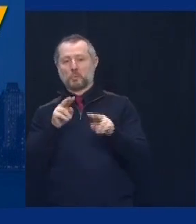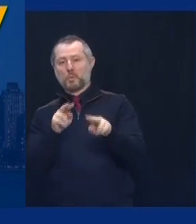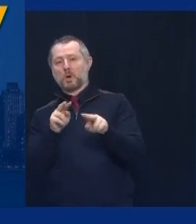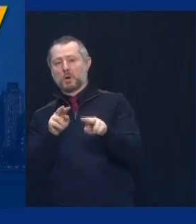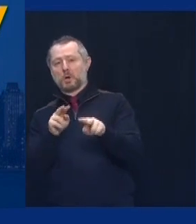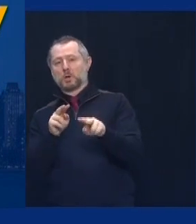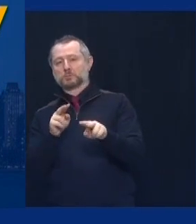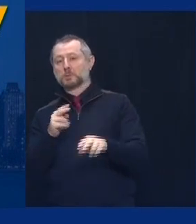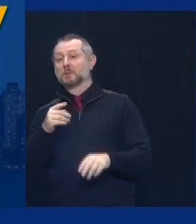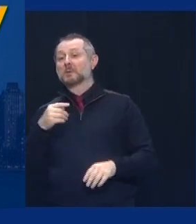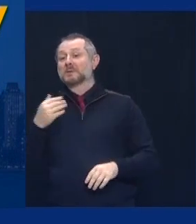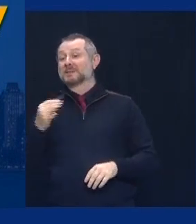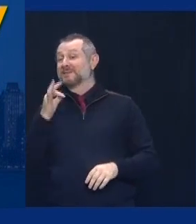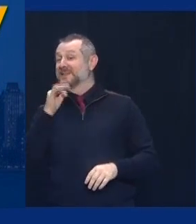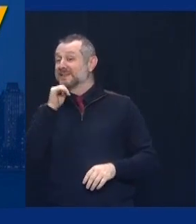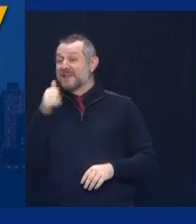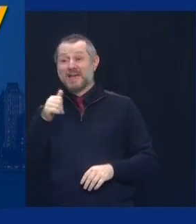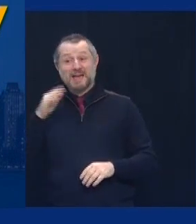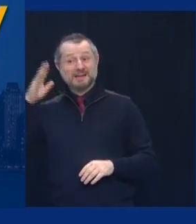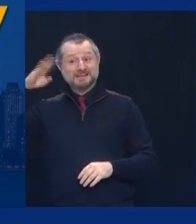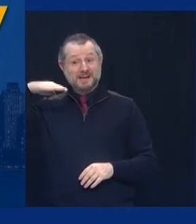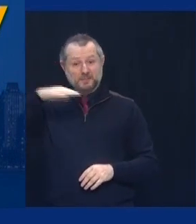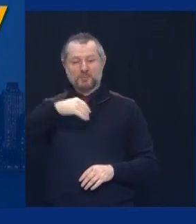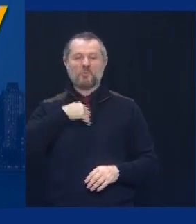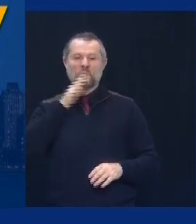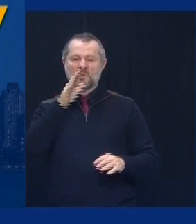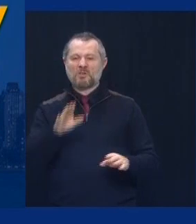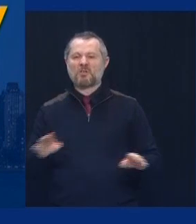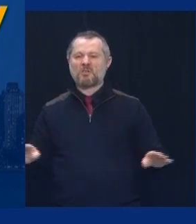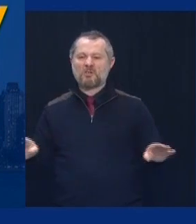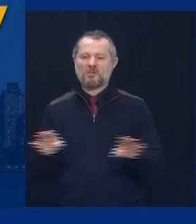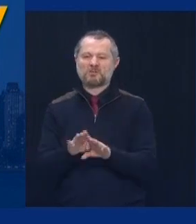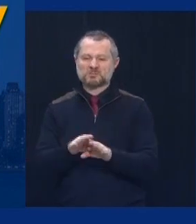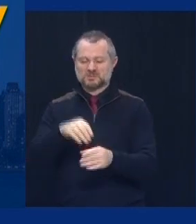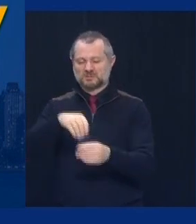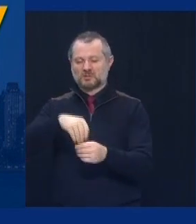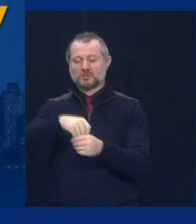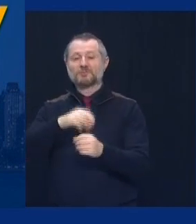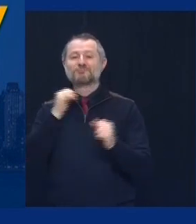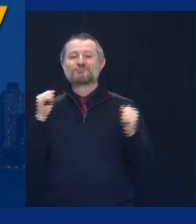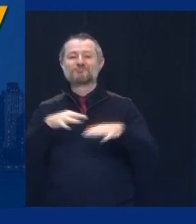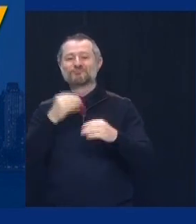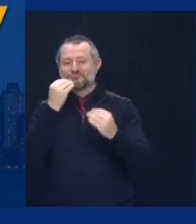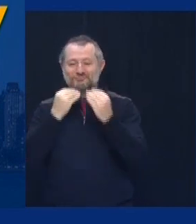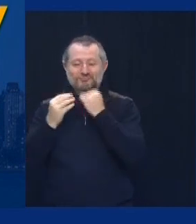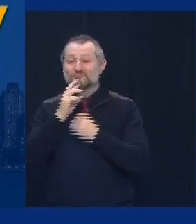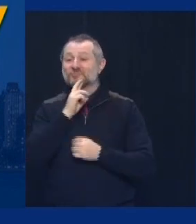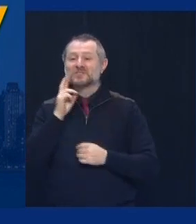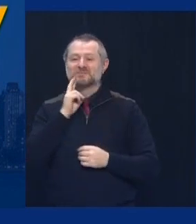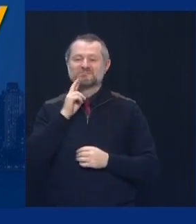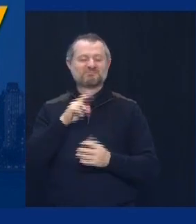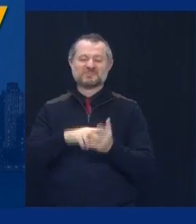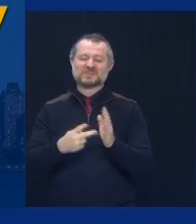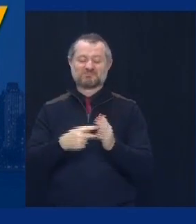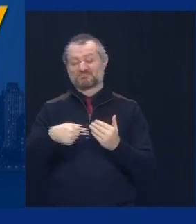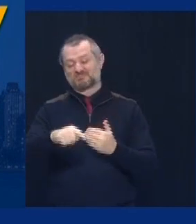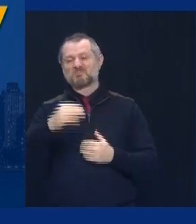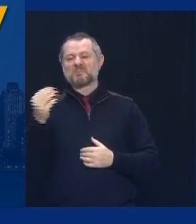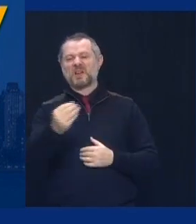the hospital rate didn't stabilize, we would close indoor dining. It has not. We're going to close indoor dining in New York City on